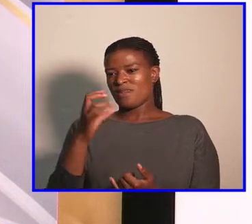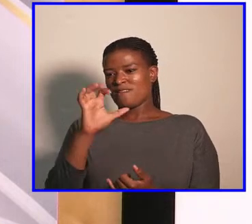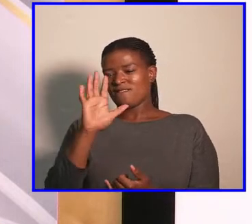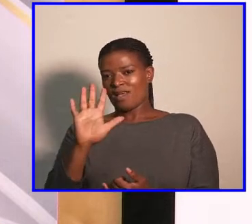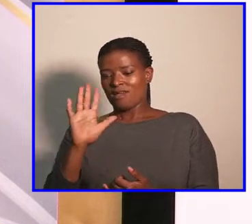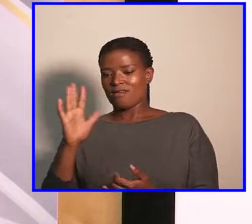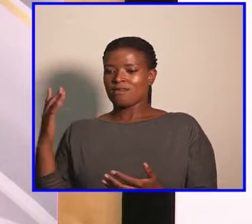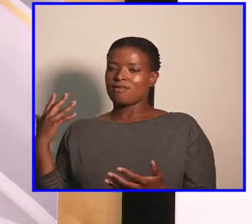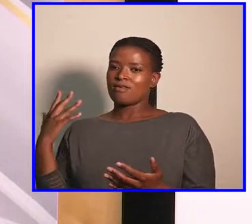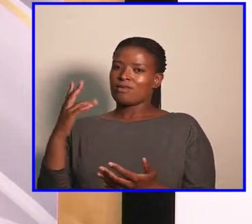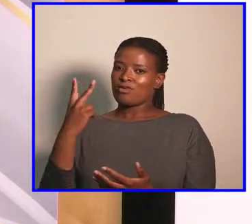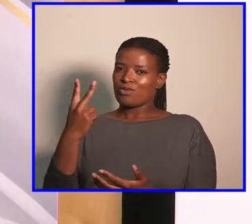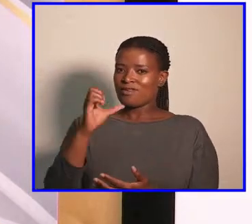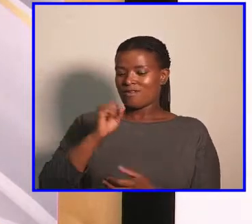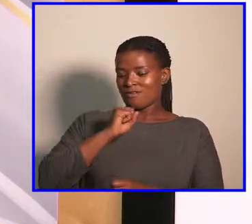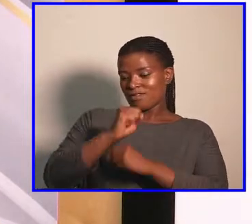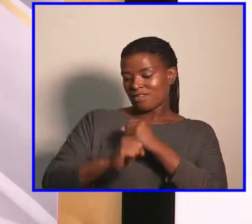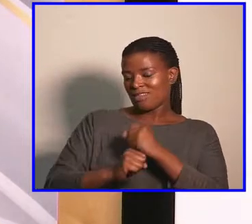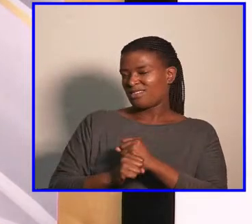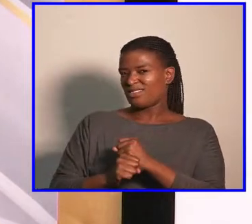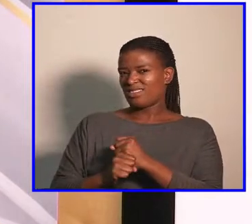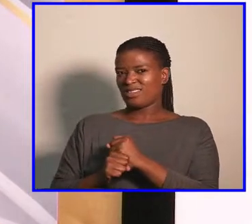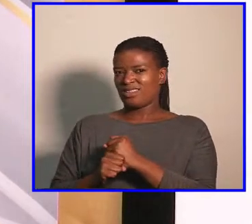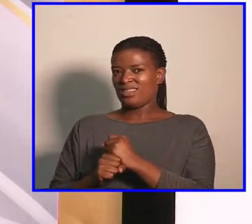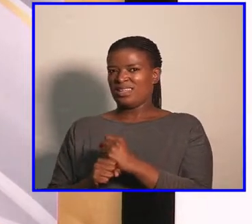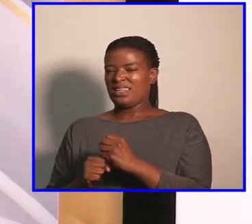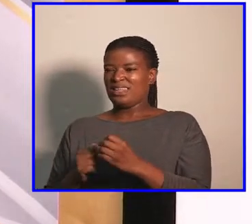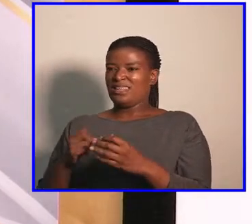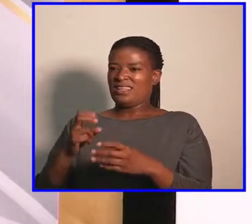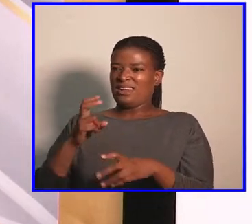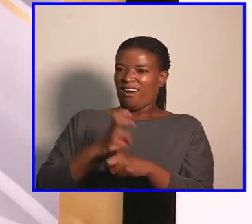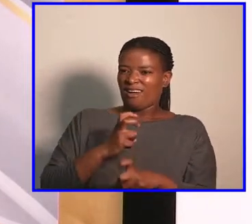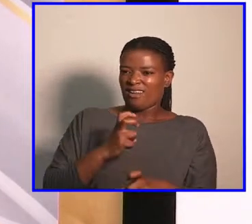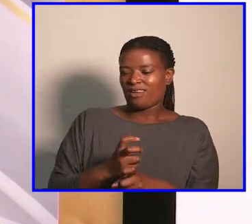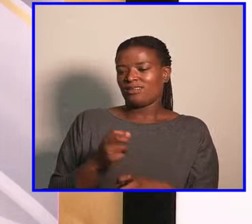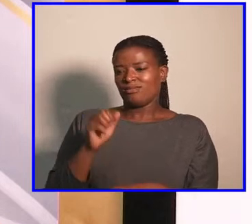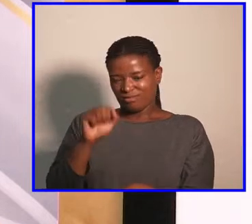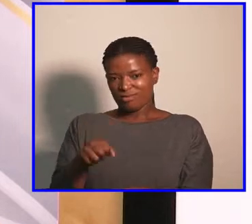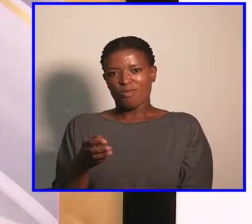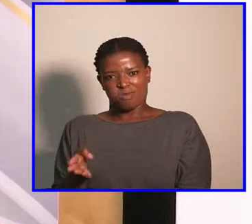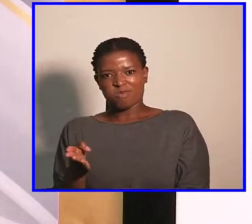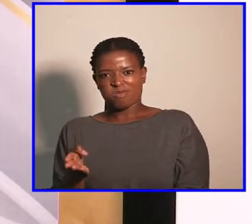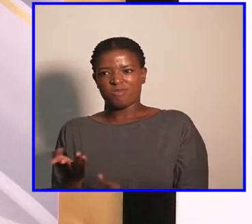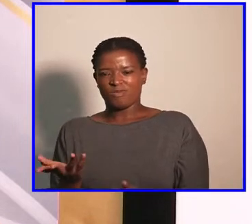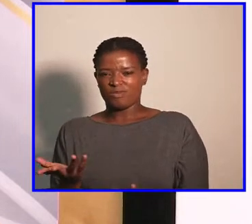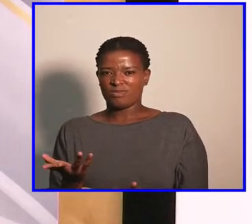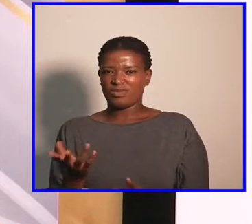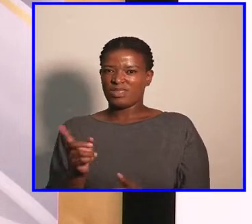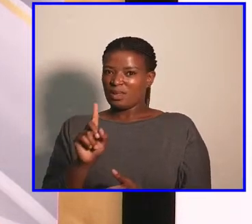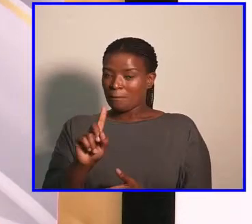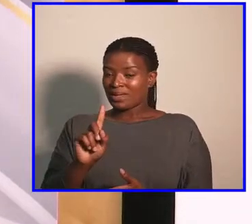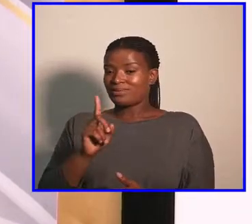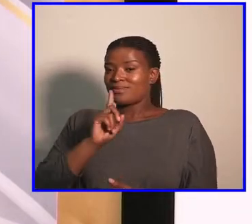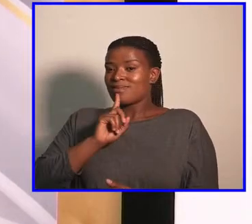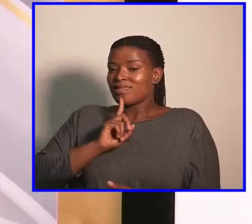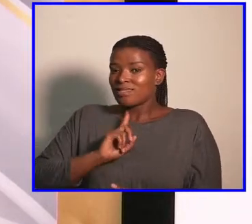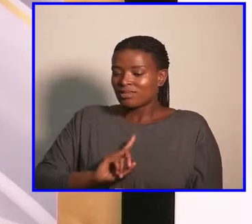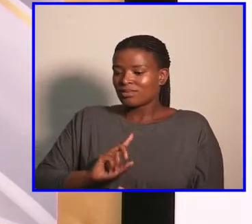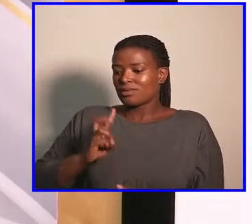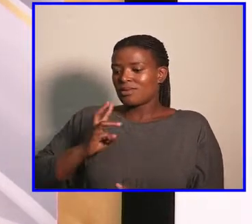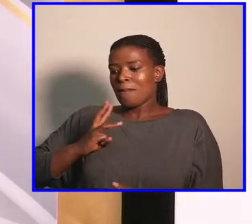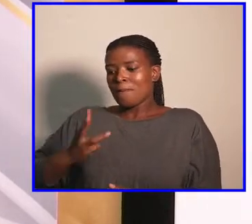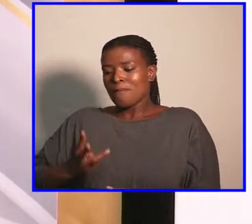years. We've had a bit of a rough ride here and there, but the thousands of men and